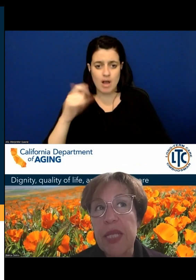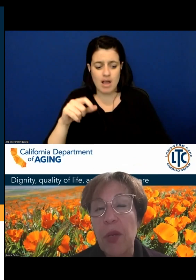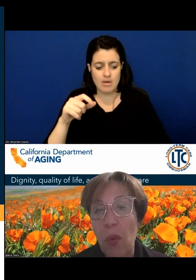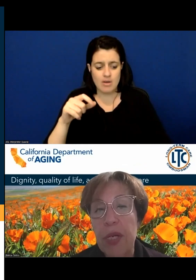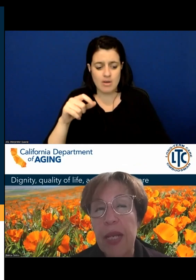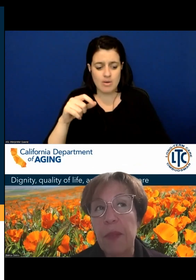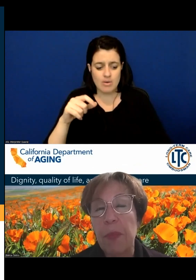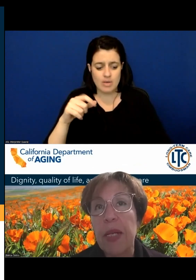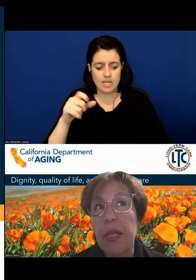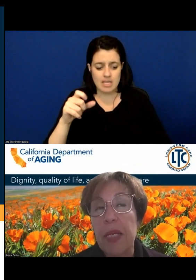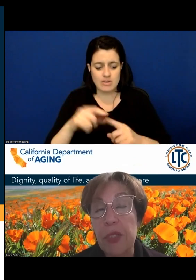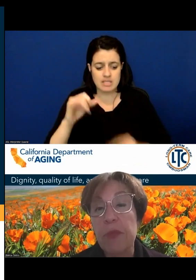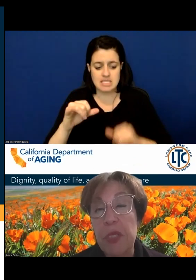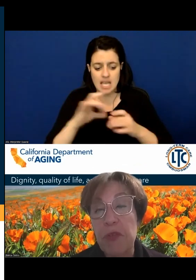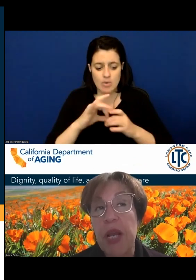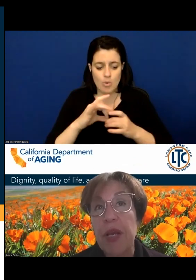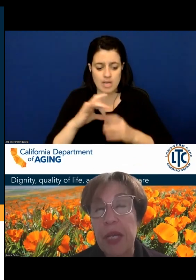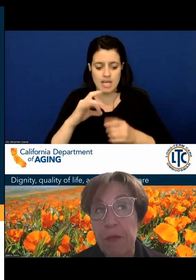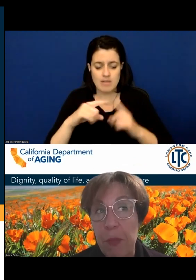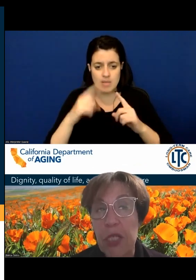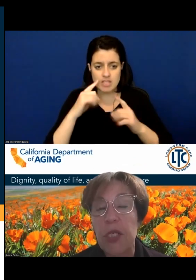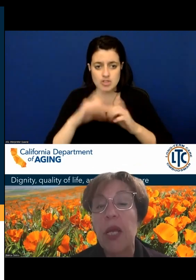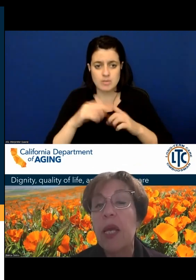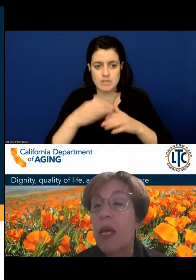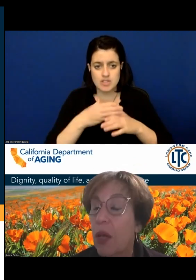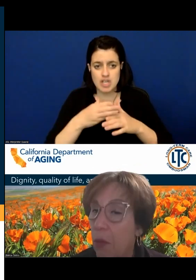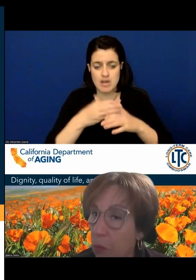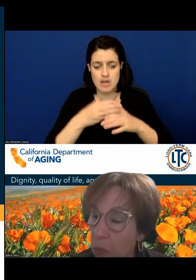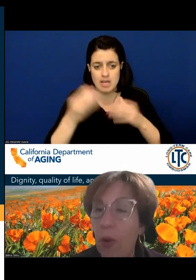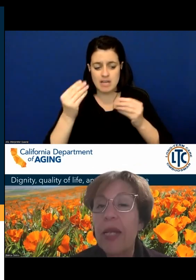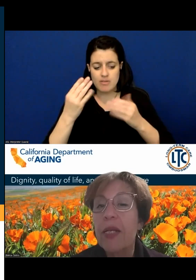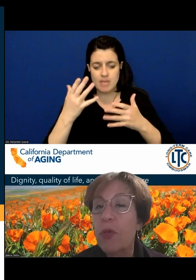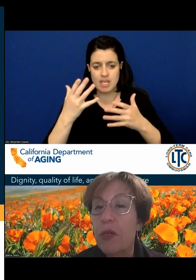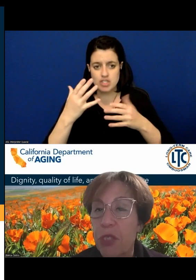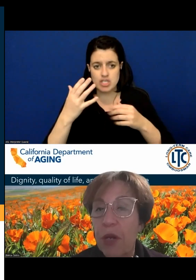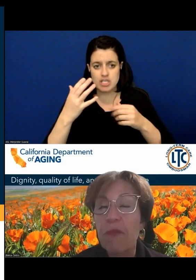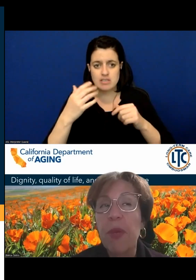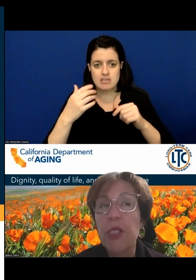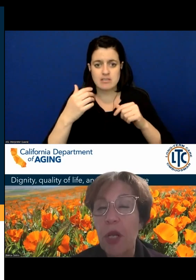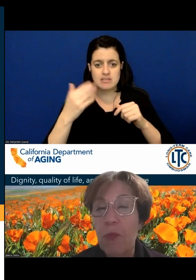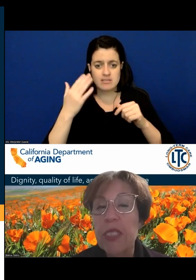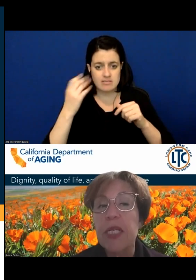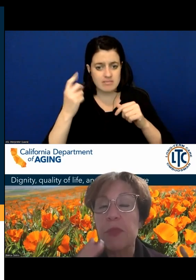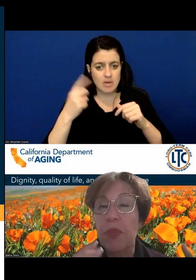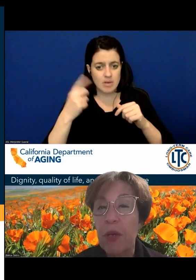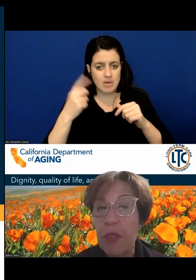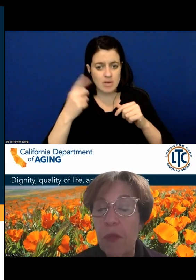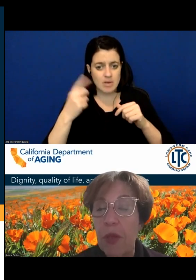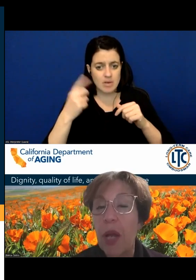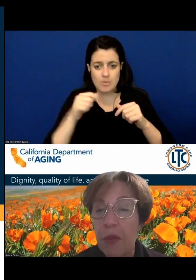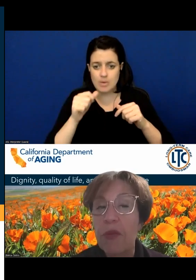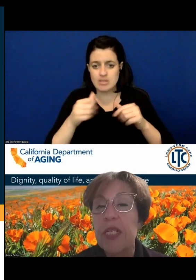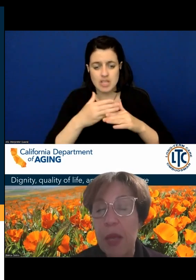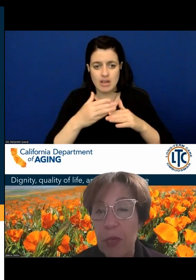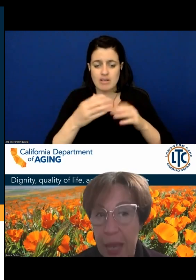only stay coordinated, but in terms of sharing information. Granted, we don't share information on residents, but there